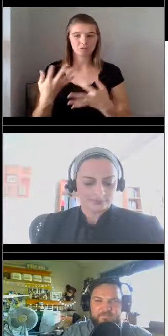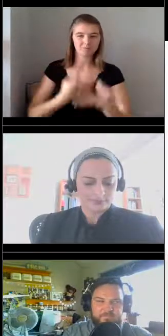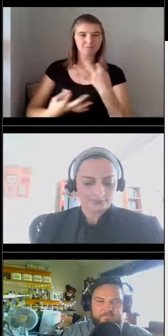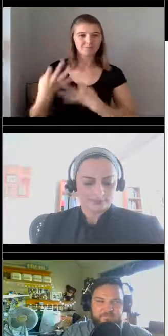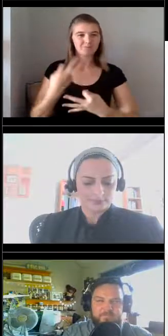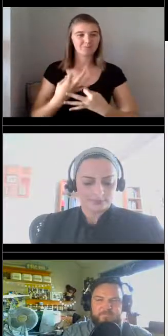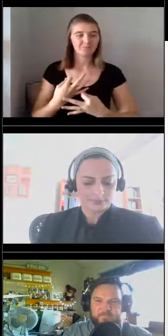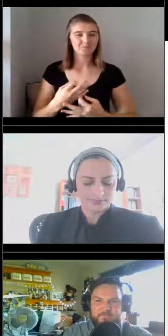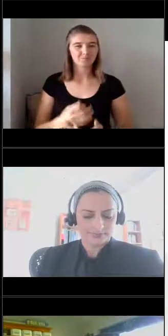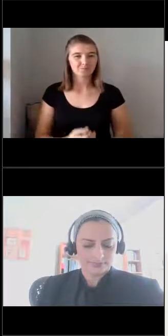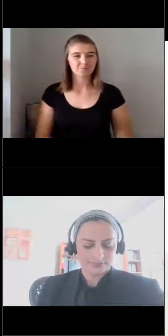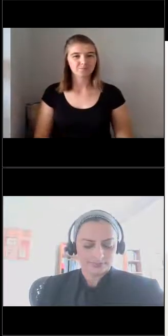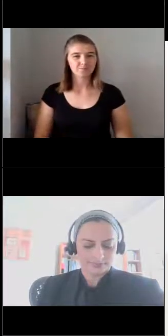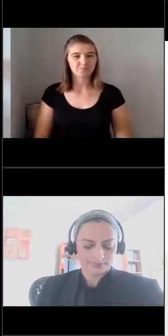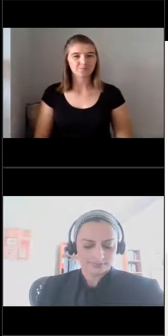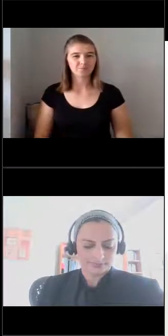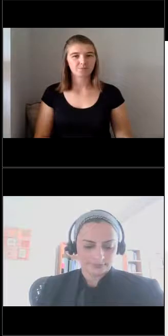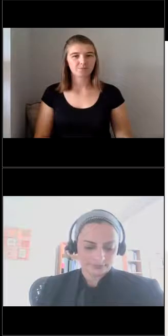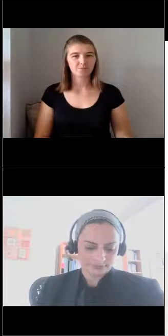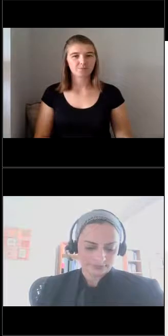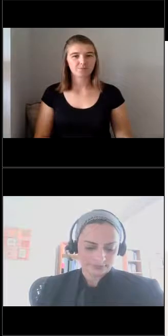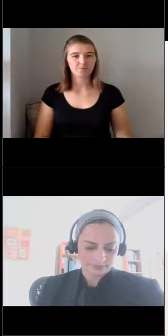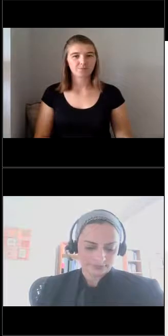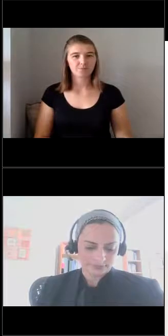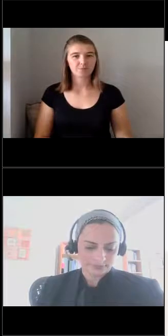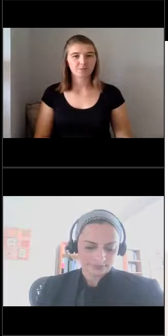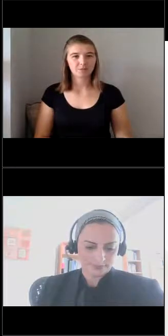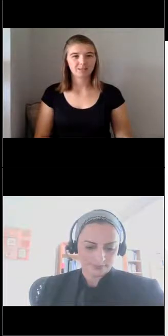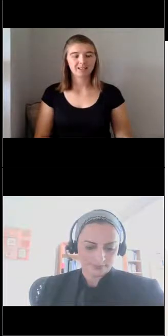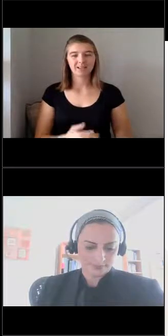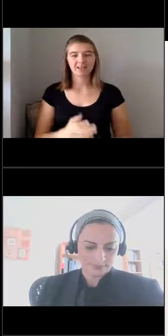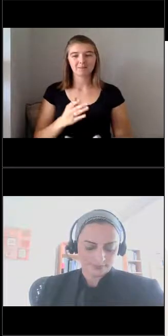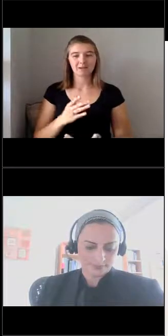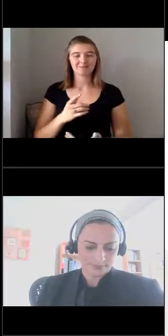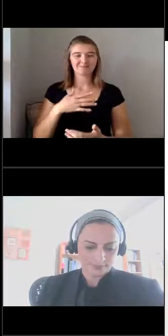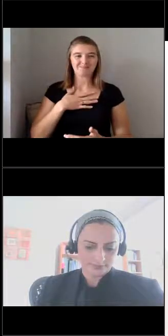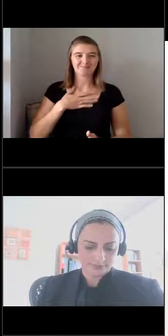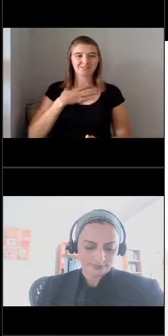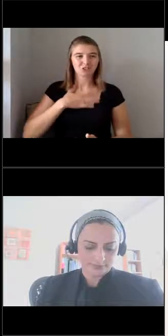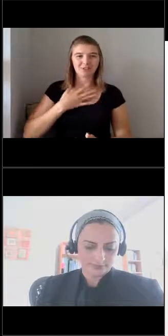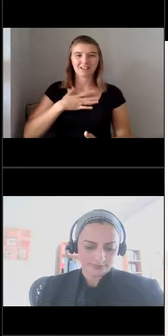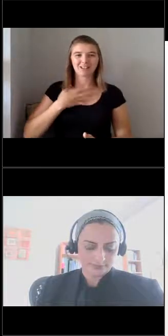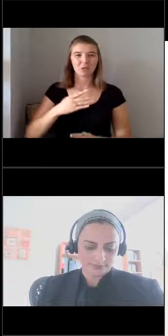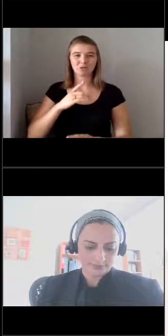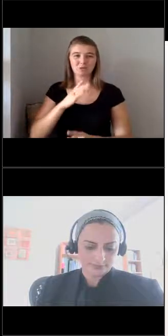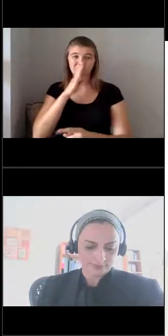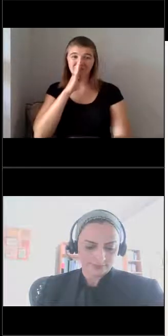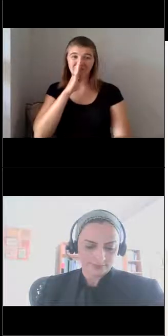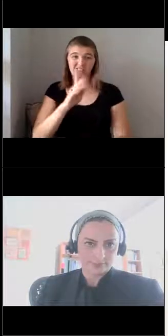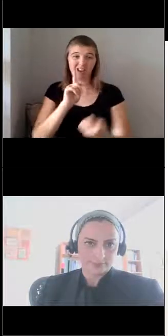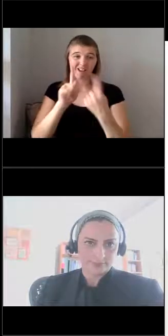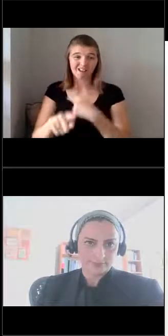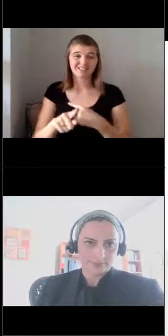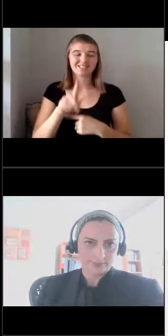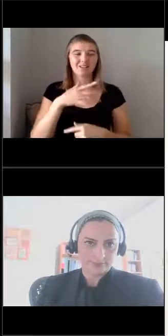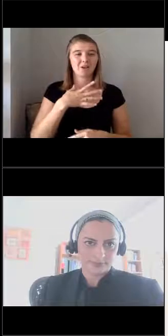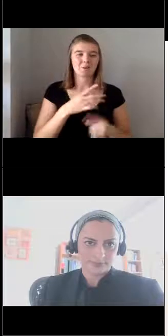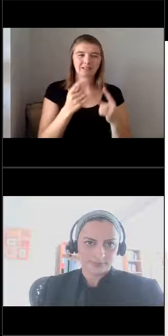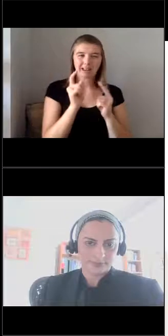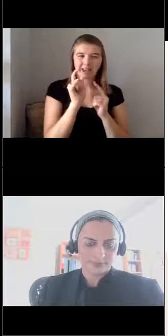trend. But the point I'm going to pick up on, I'm not actually going to directly answer your question, I just want to pick up on a slightly different point, which is that